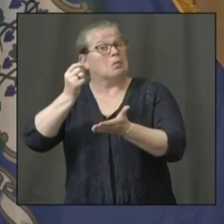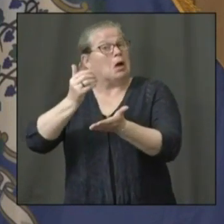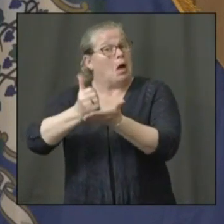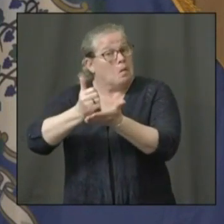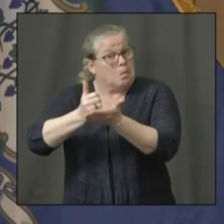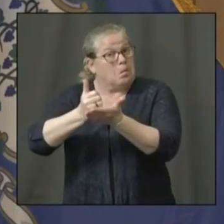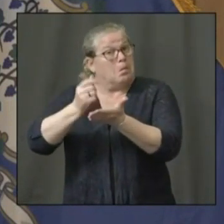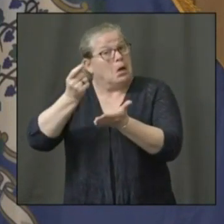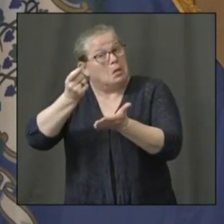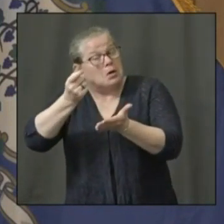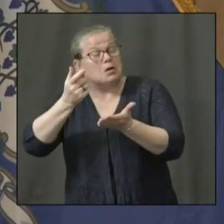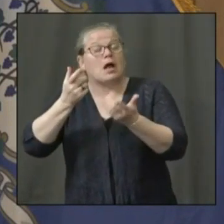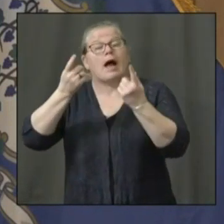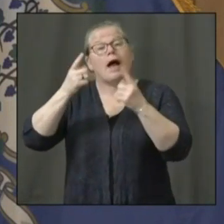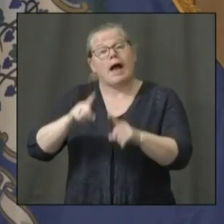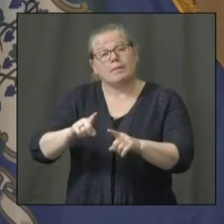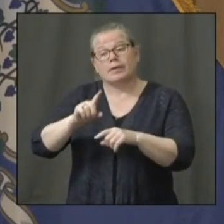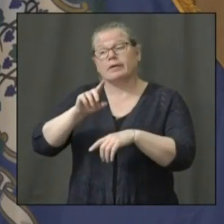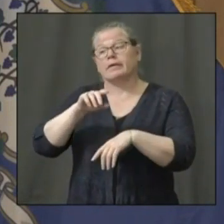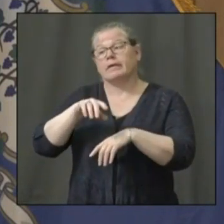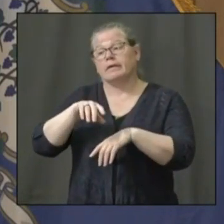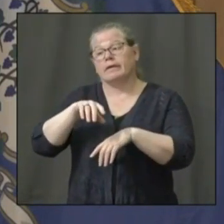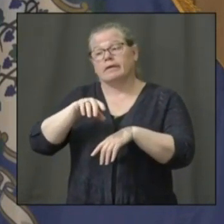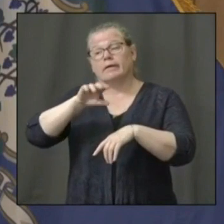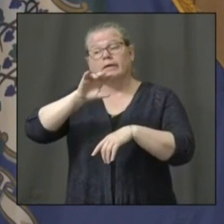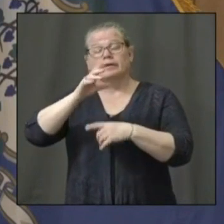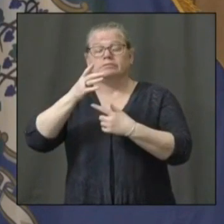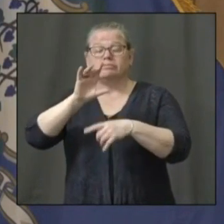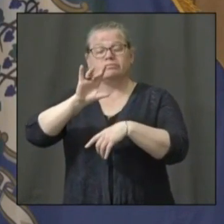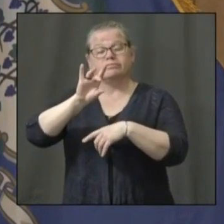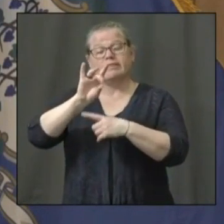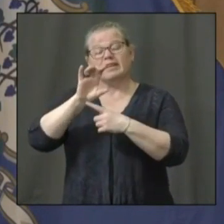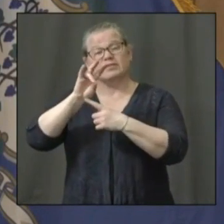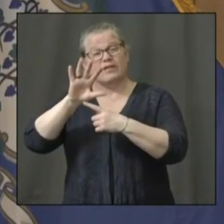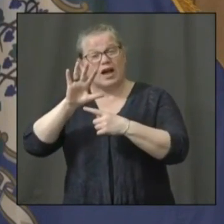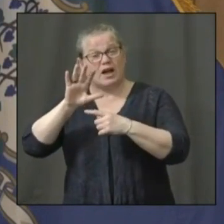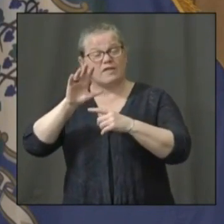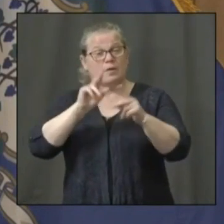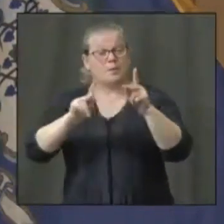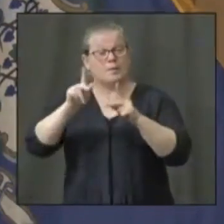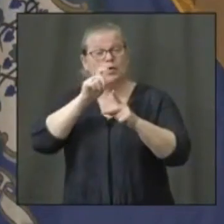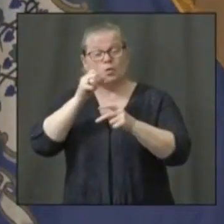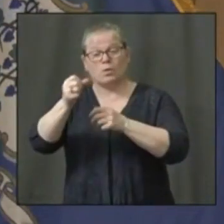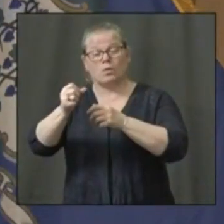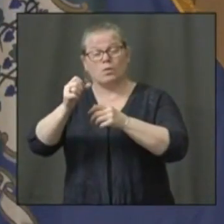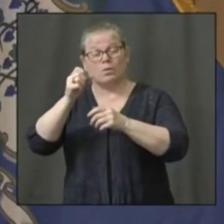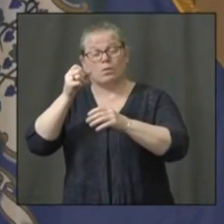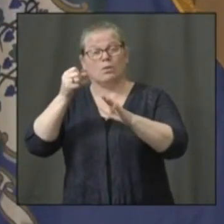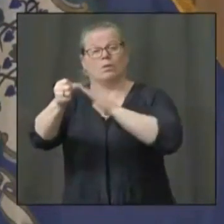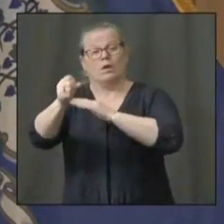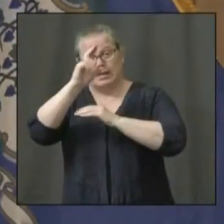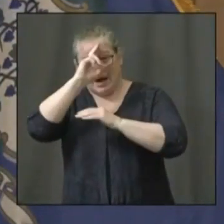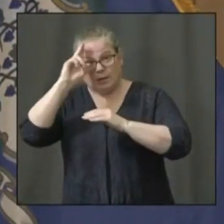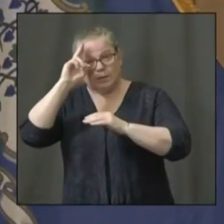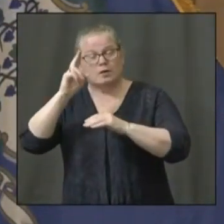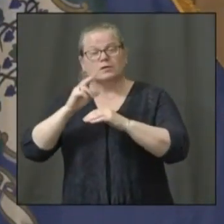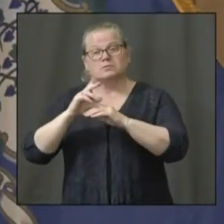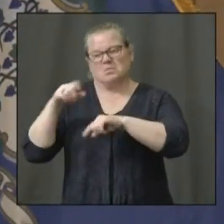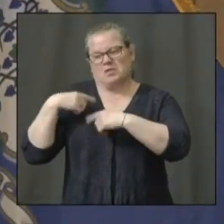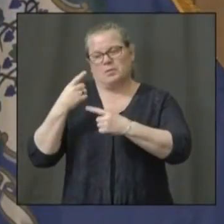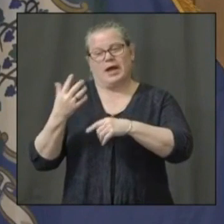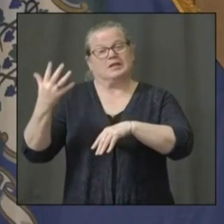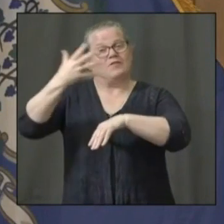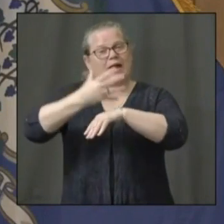hospitalizations, we've averaged about 90 or so over the last 5 days. 5 days does not make a trend. My friend,